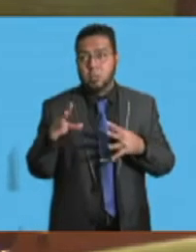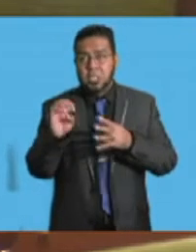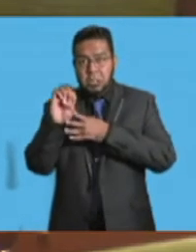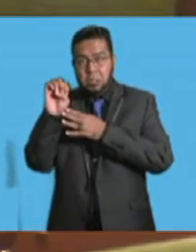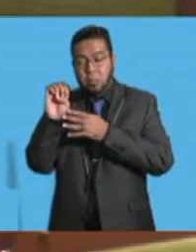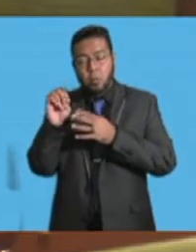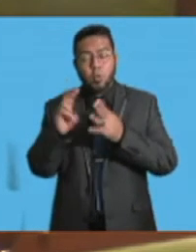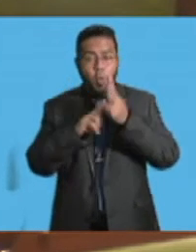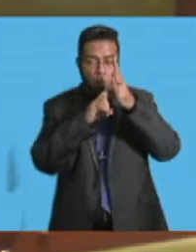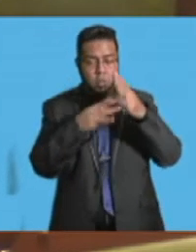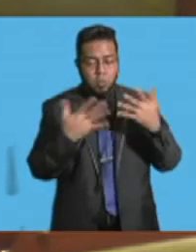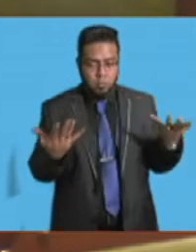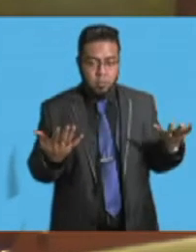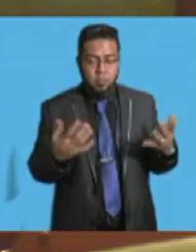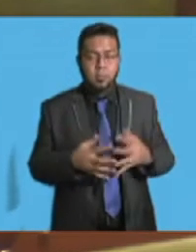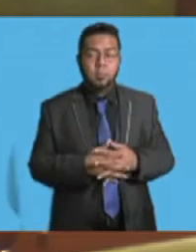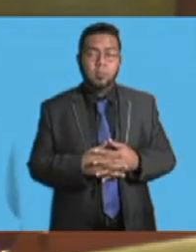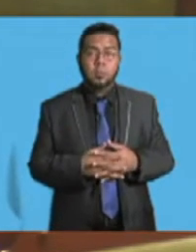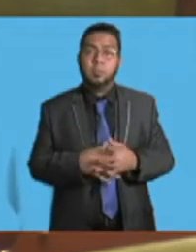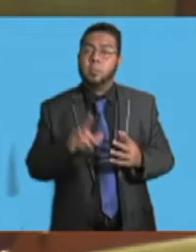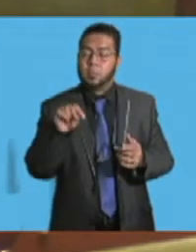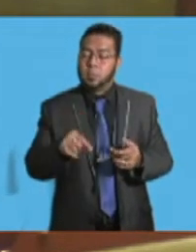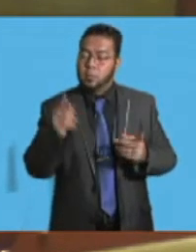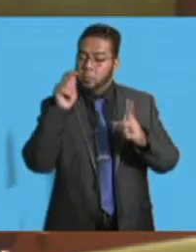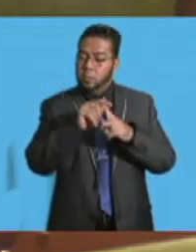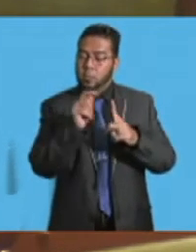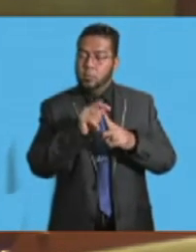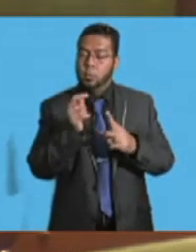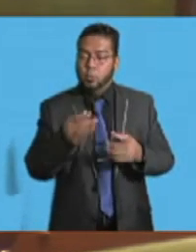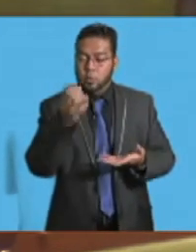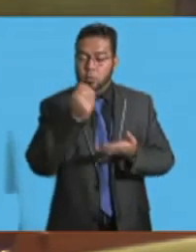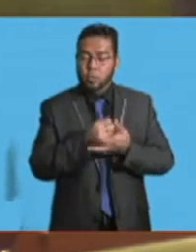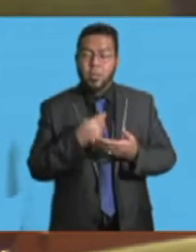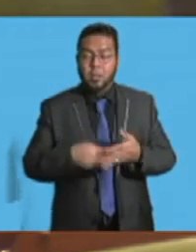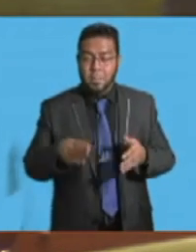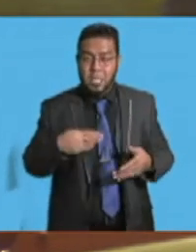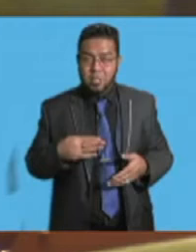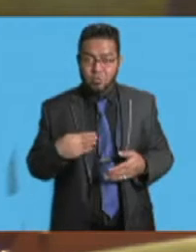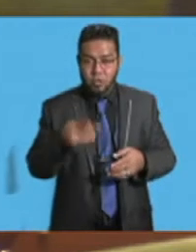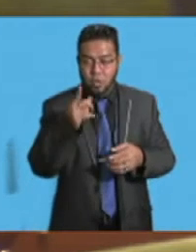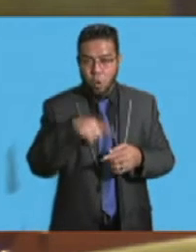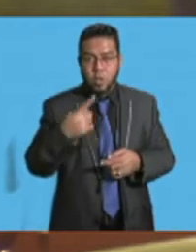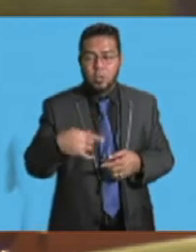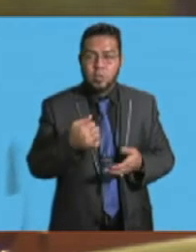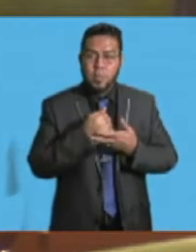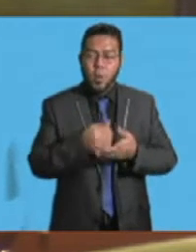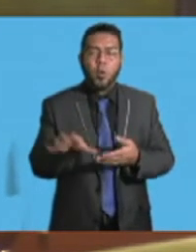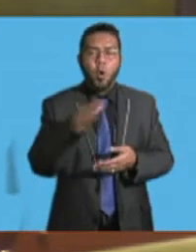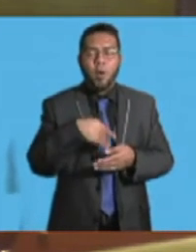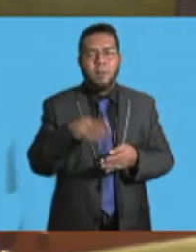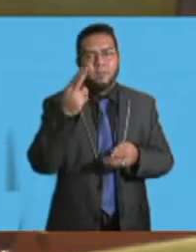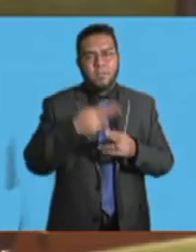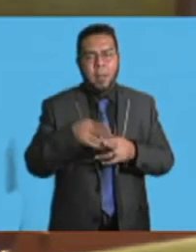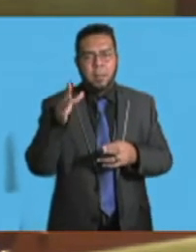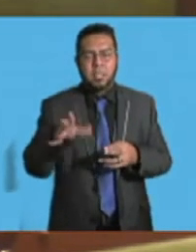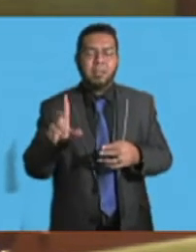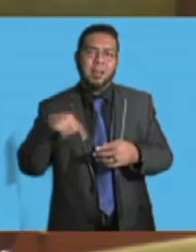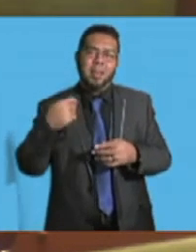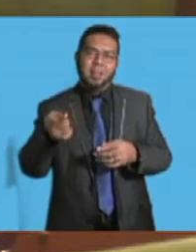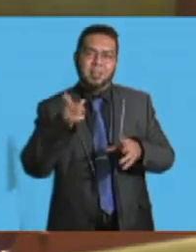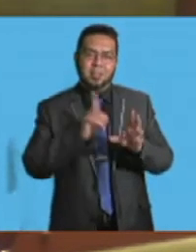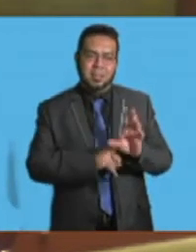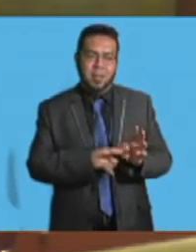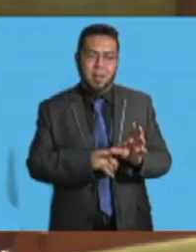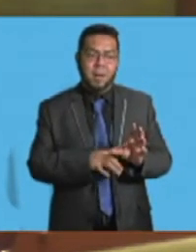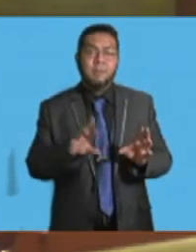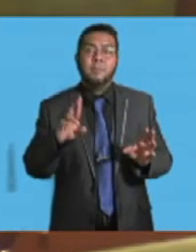Division. The main target of this budget is to ensure that the Ministry continues to support more farmers in the next fiscal year. Farm access,